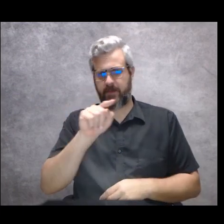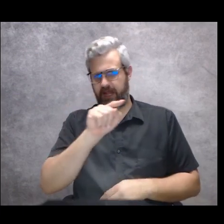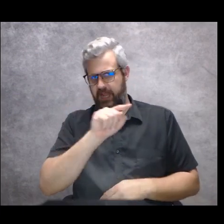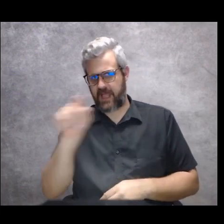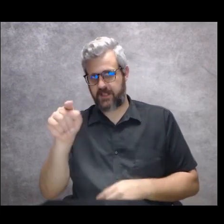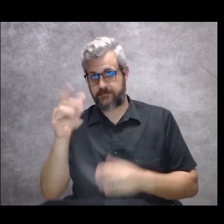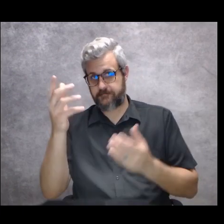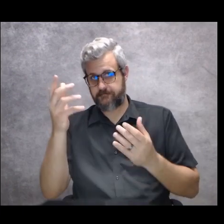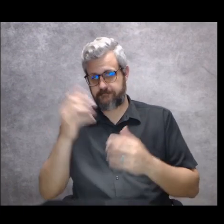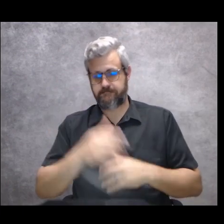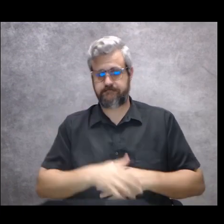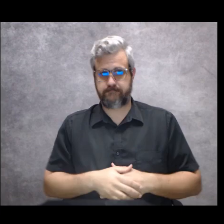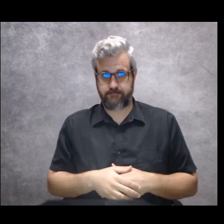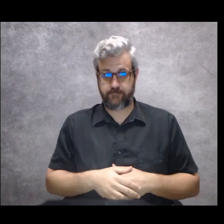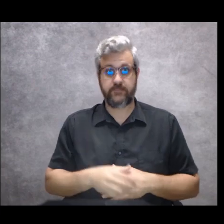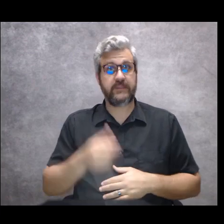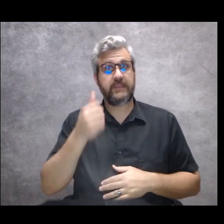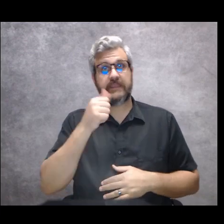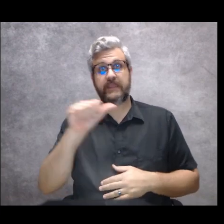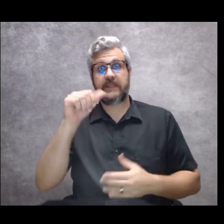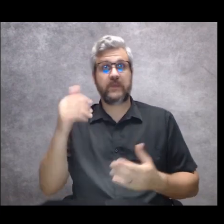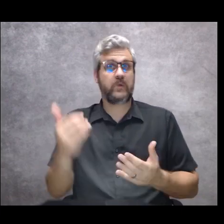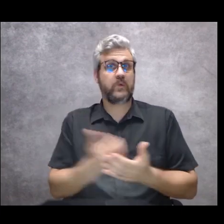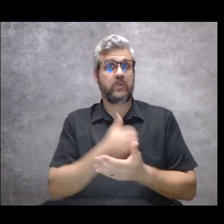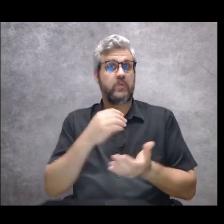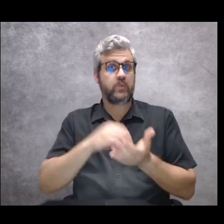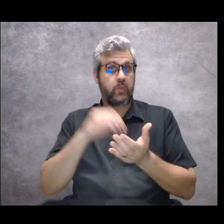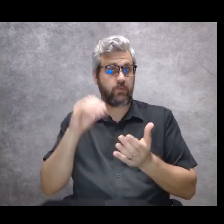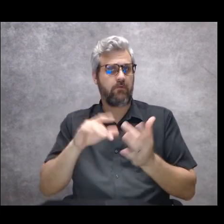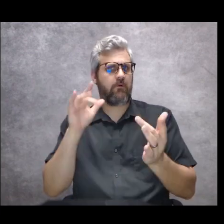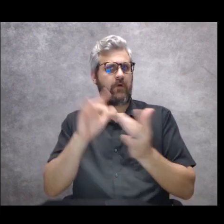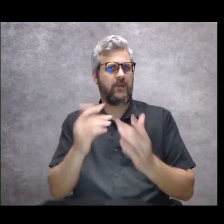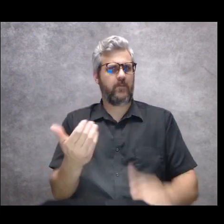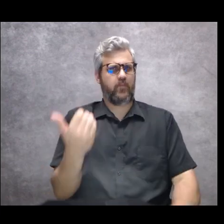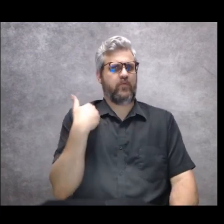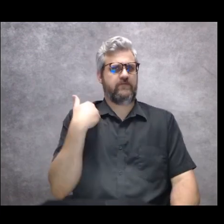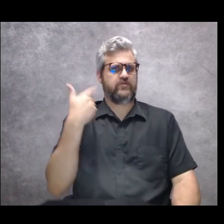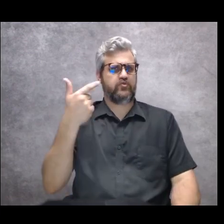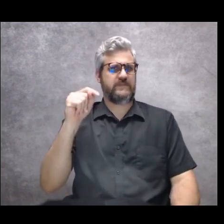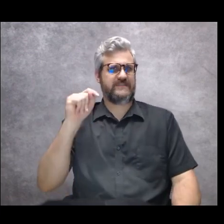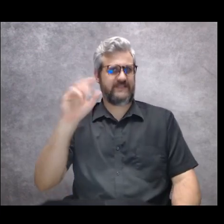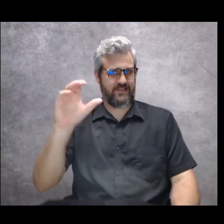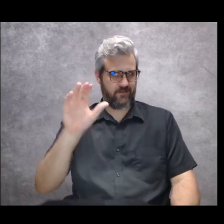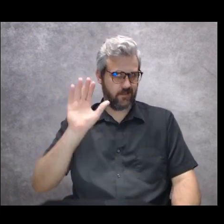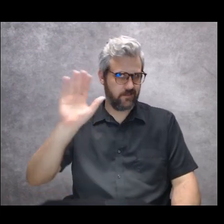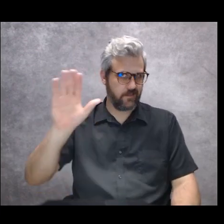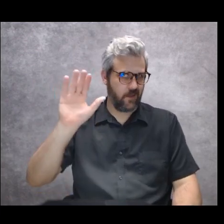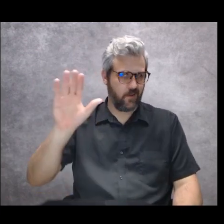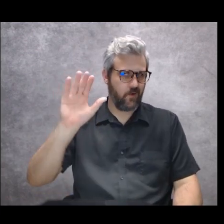For any new students, contact the previous GTC for their documentation.